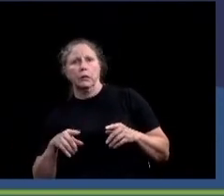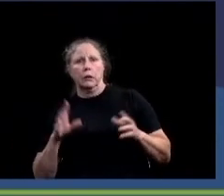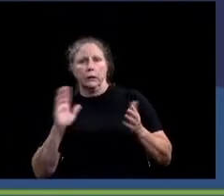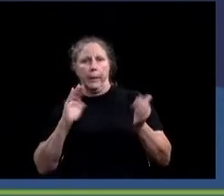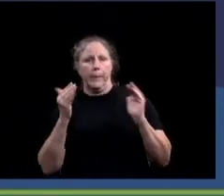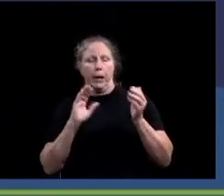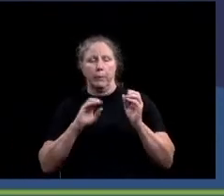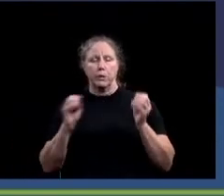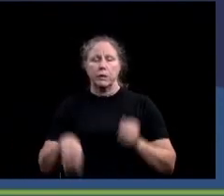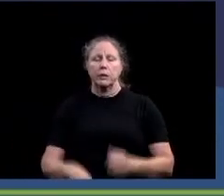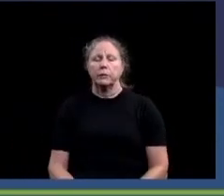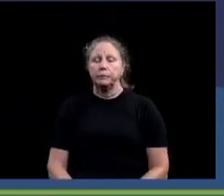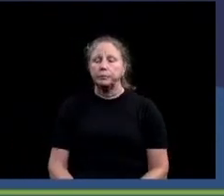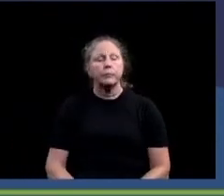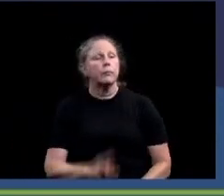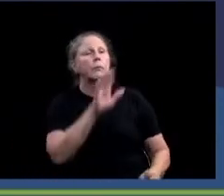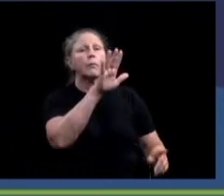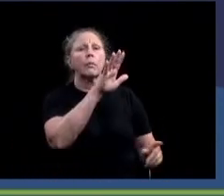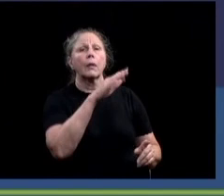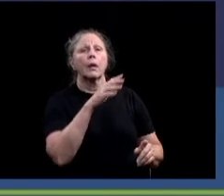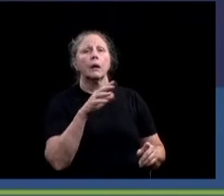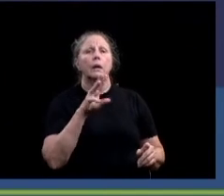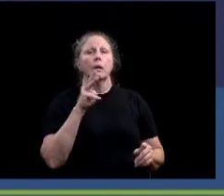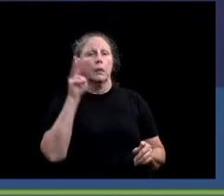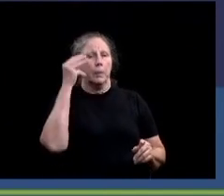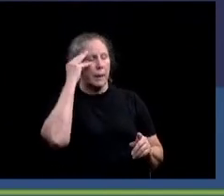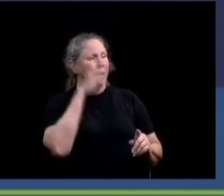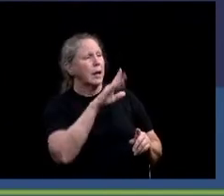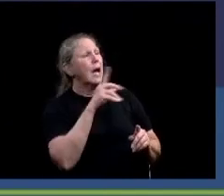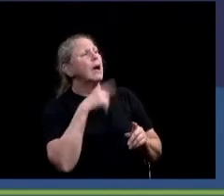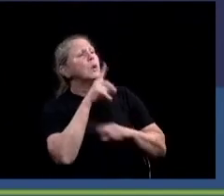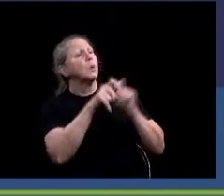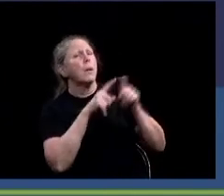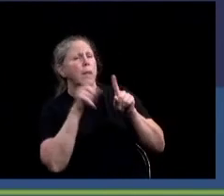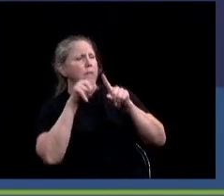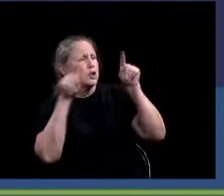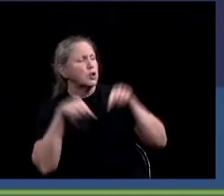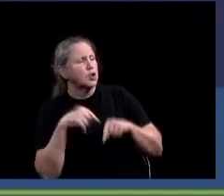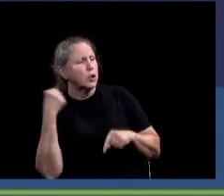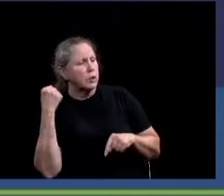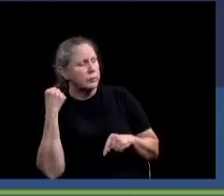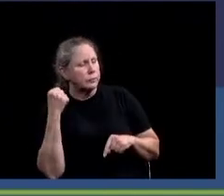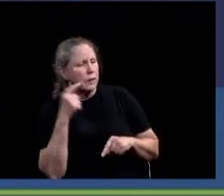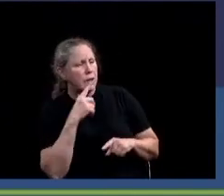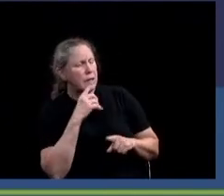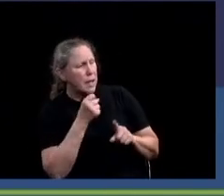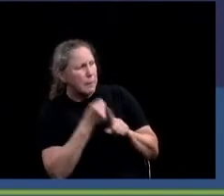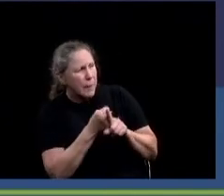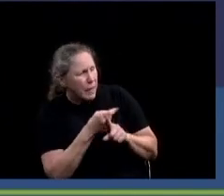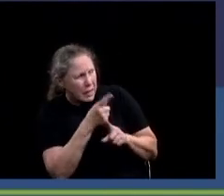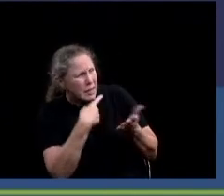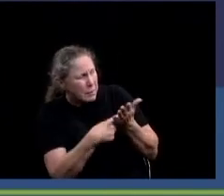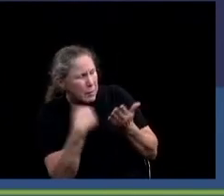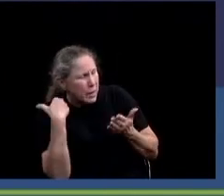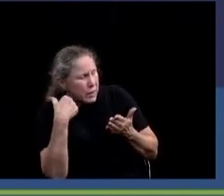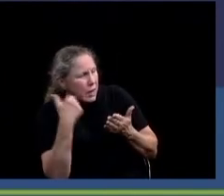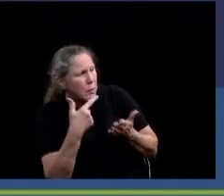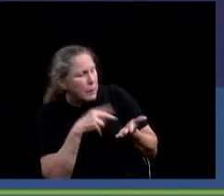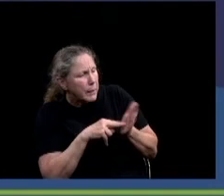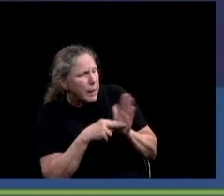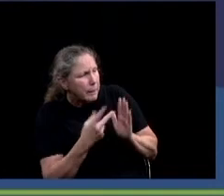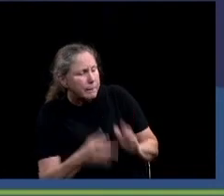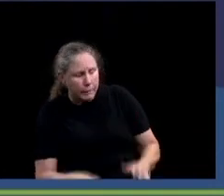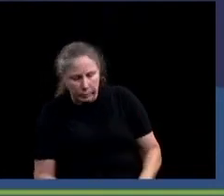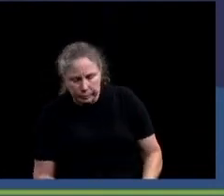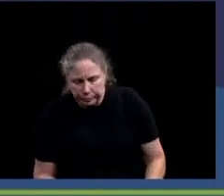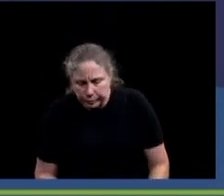questions on that chart. Yes, sir. Defensive tactics and impact. Talk a little bit about what those 2 things are. So impact are using like an